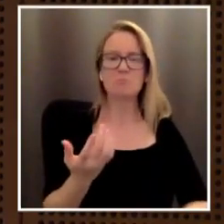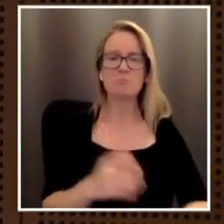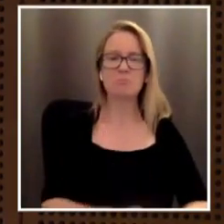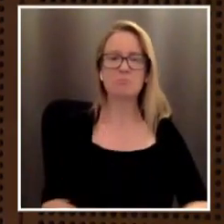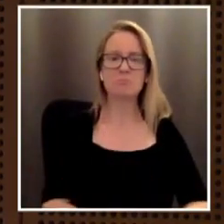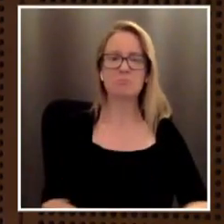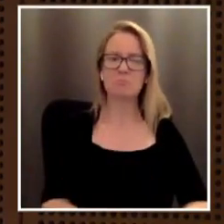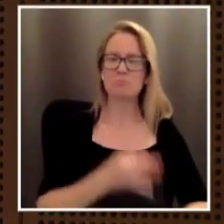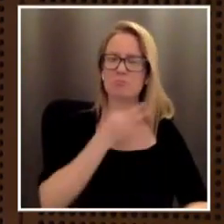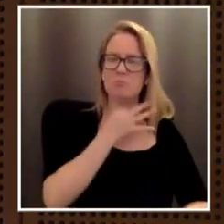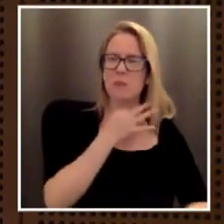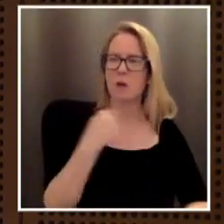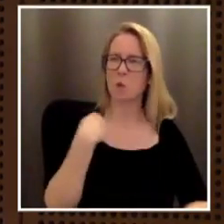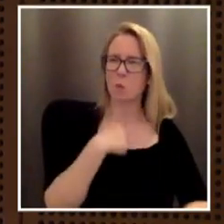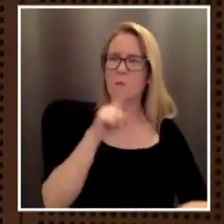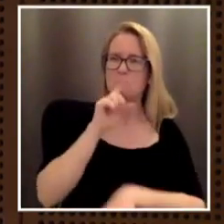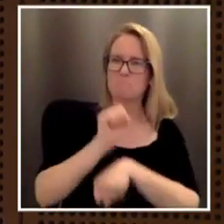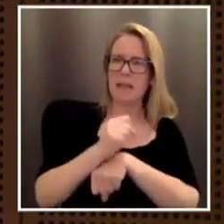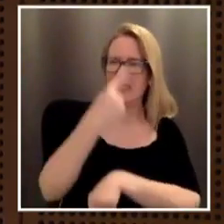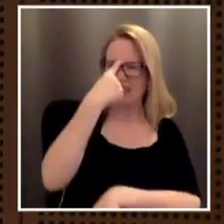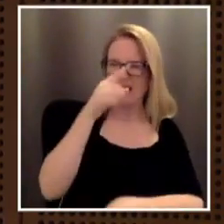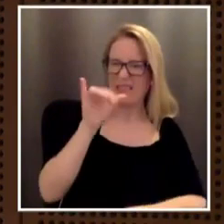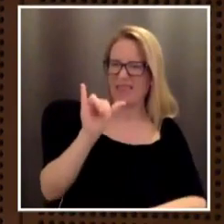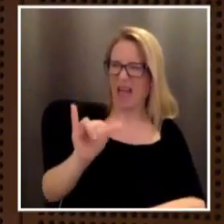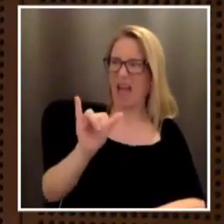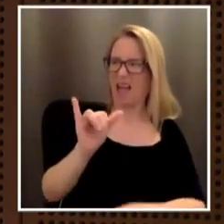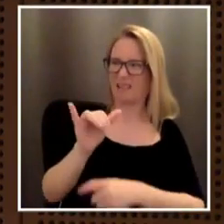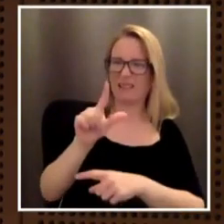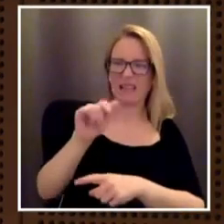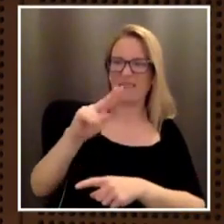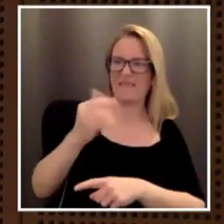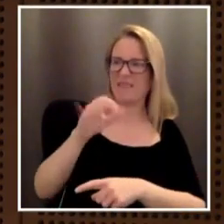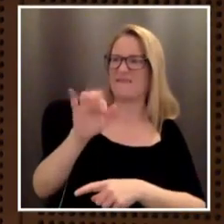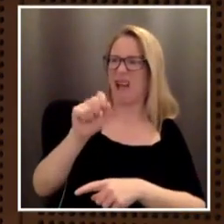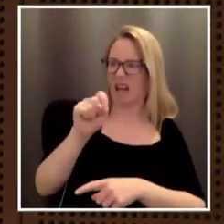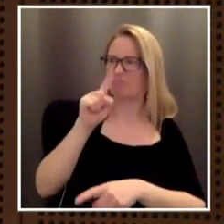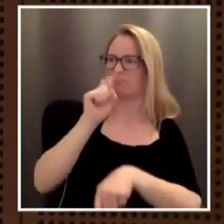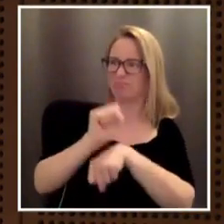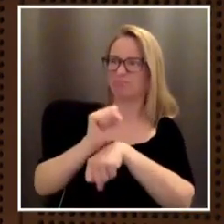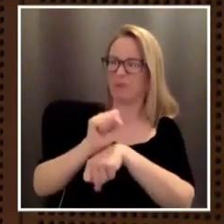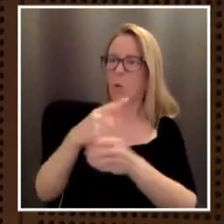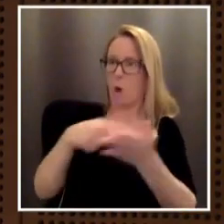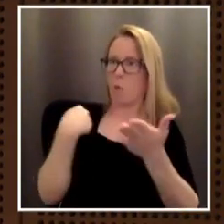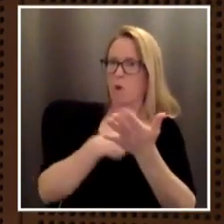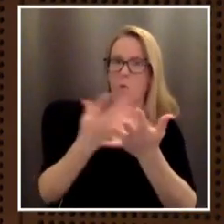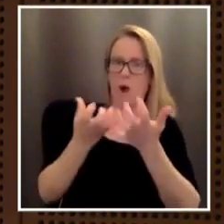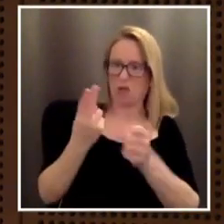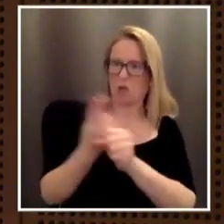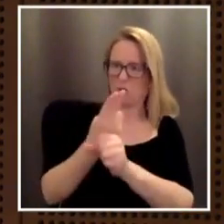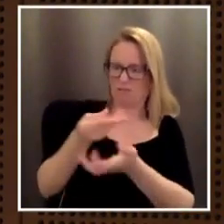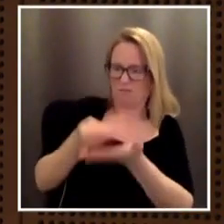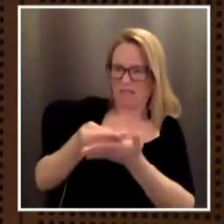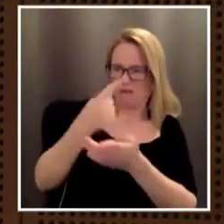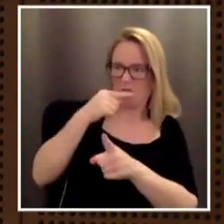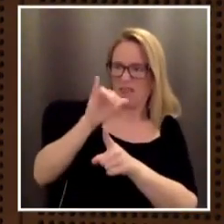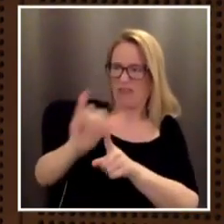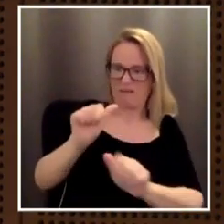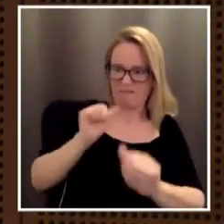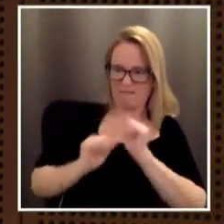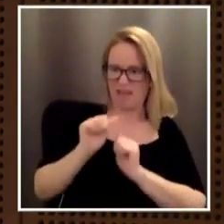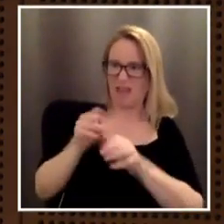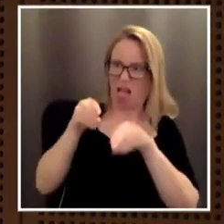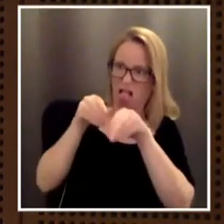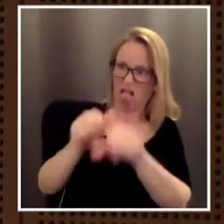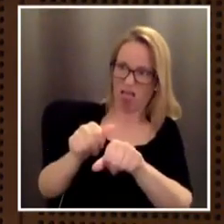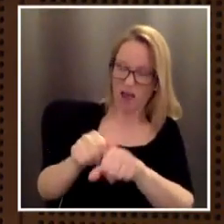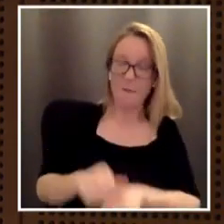do we really think living fat is the thing we want to do with our resources? But rather